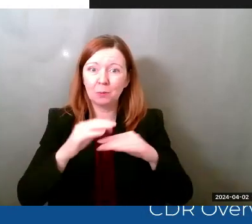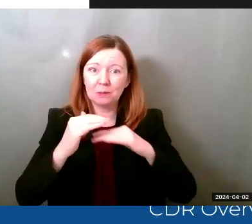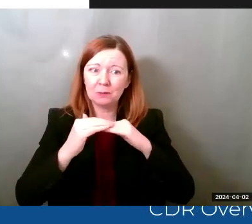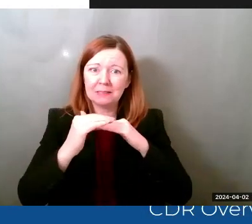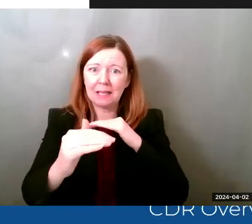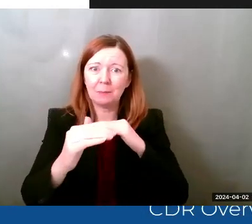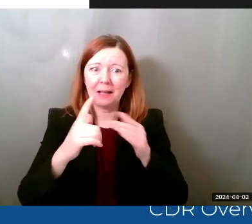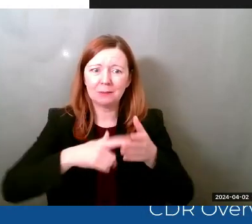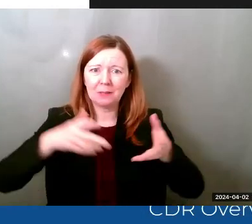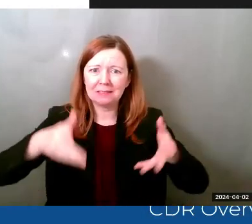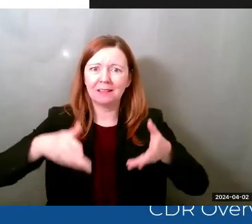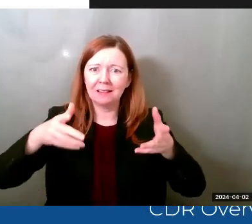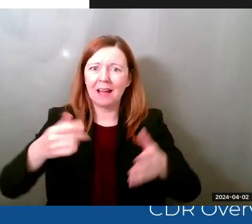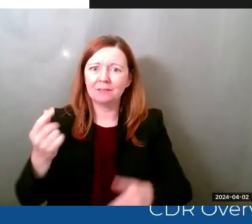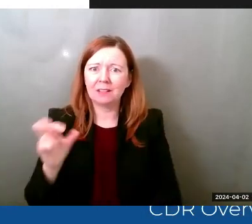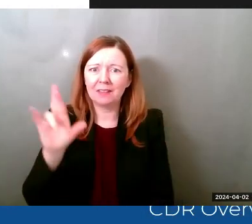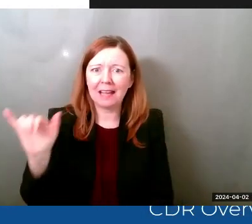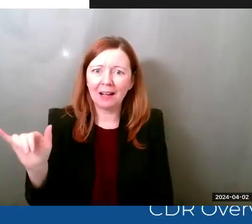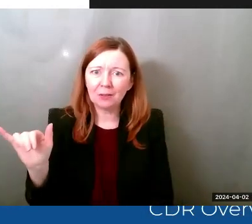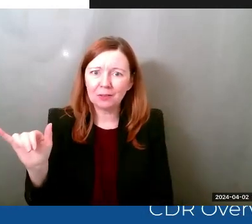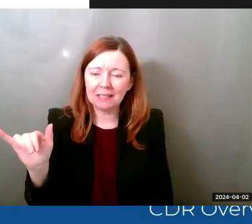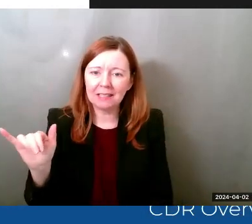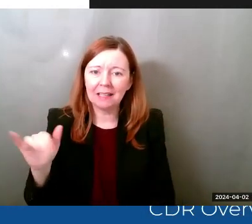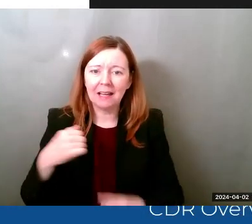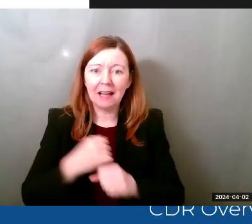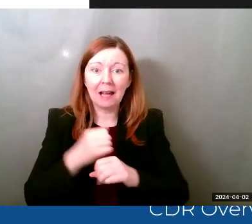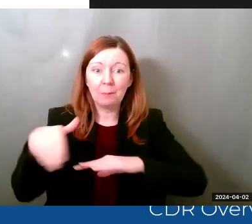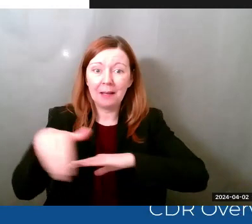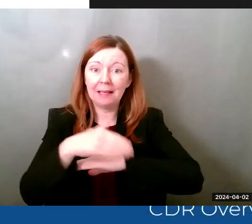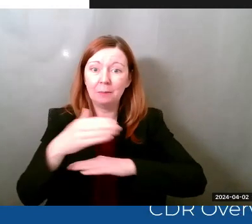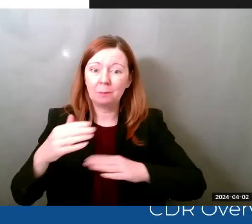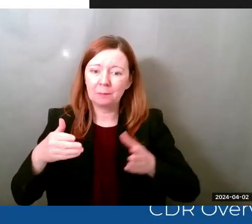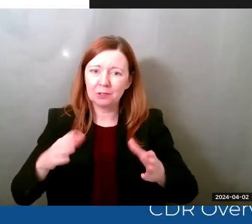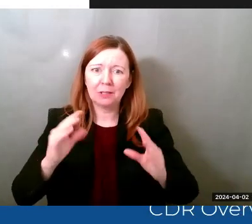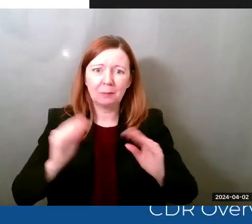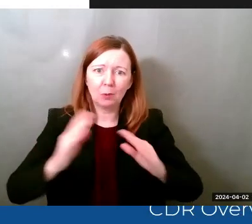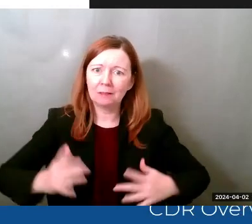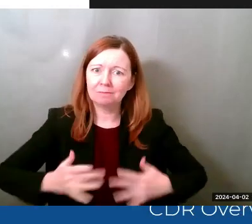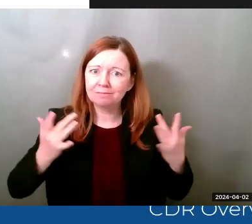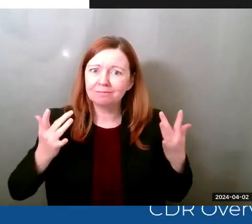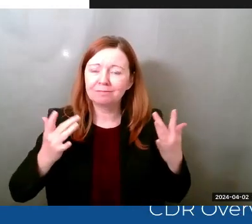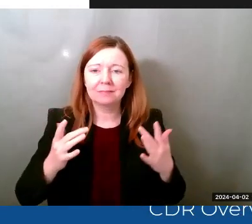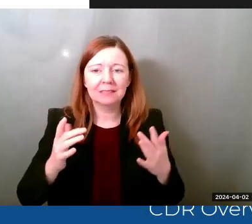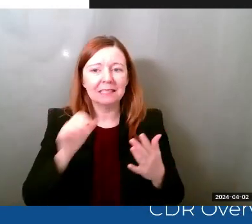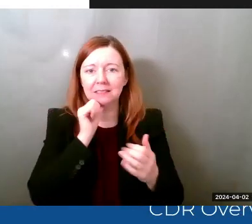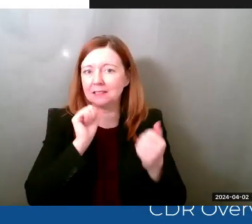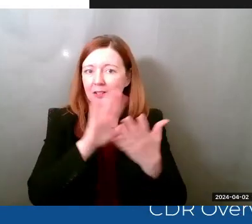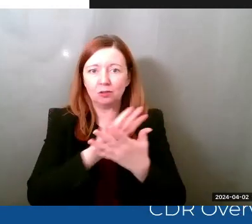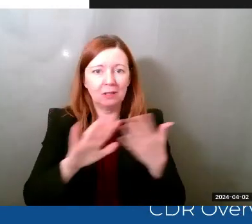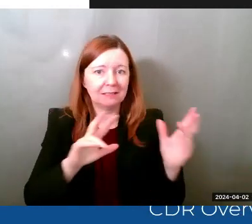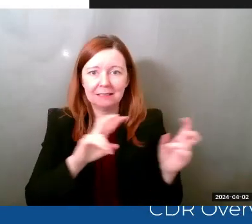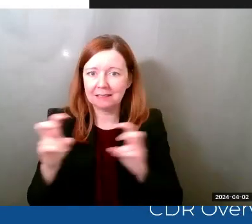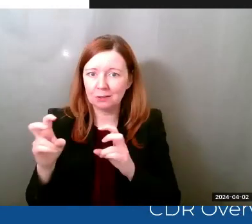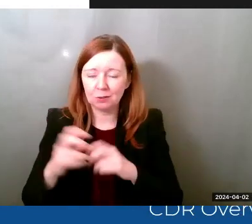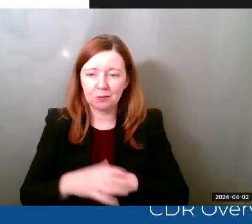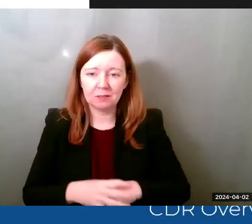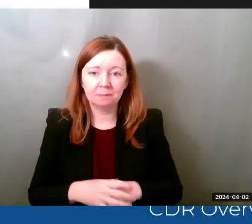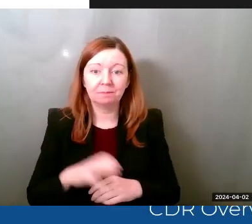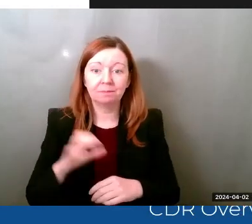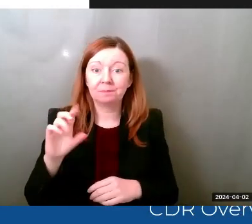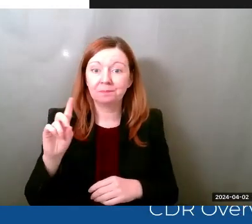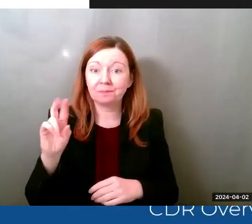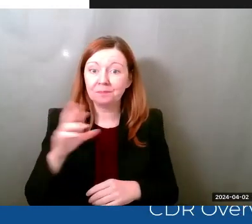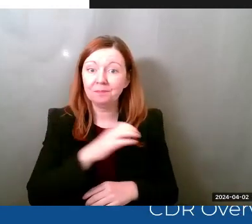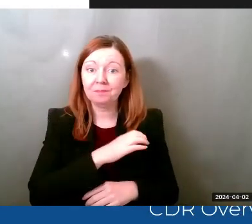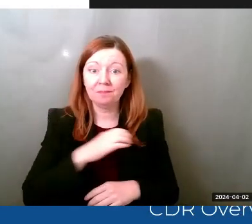what is left of the gallery and enlivening Market Street. It does not address these issues. The CDR committee